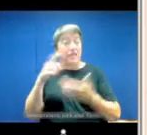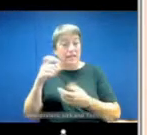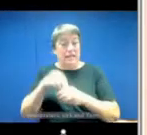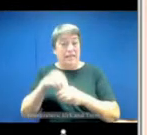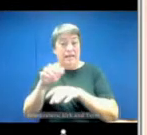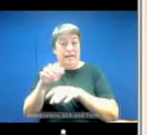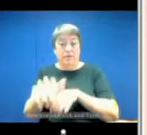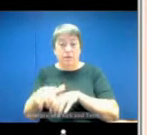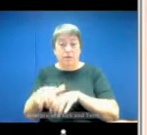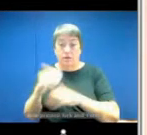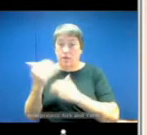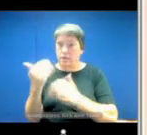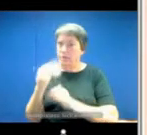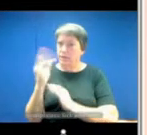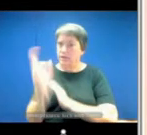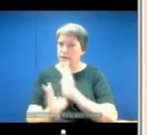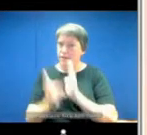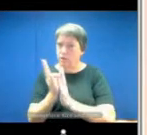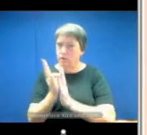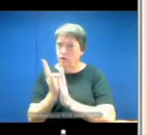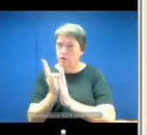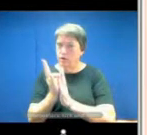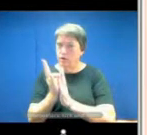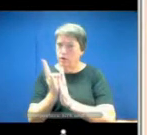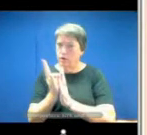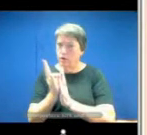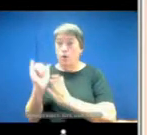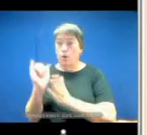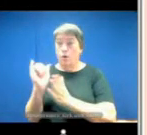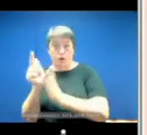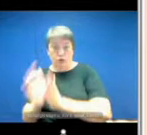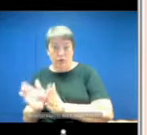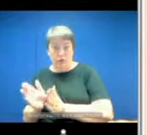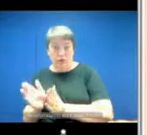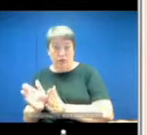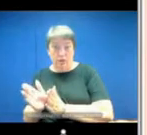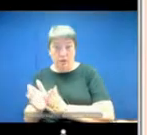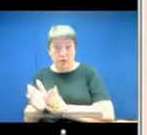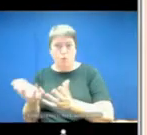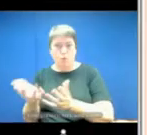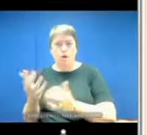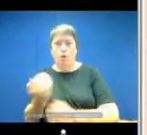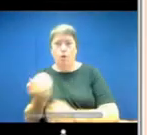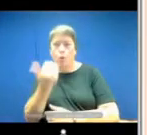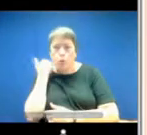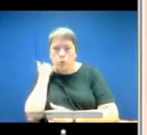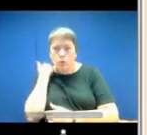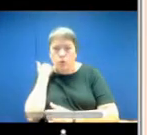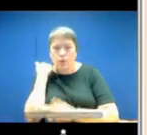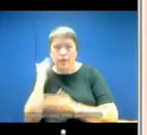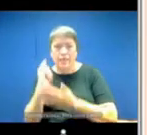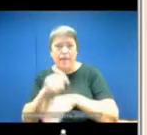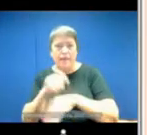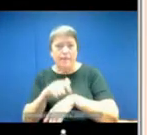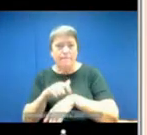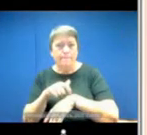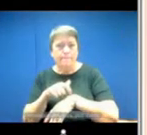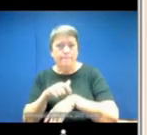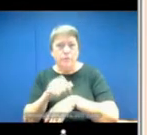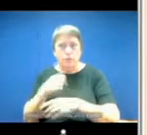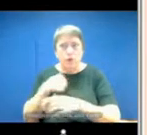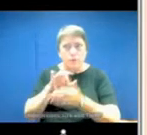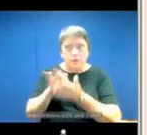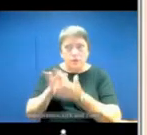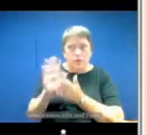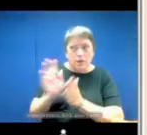7 hours each. So this attorney wanted to use as much of that 7 hours of him talking as